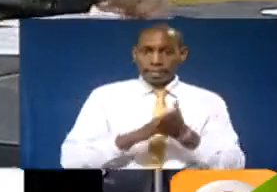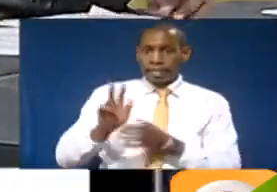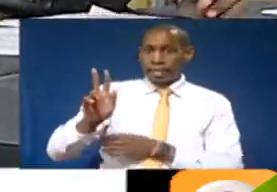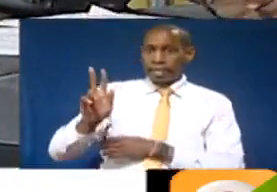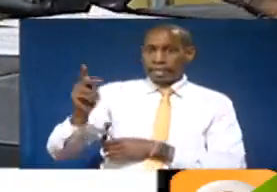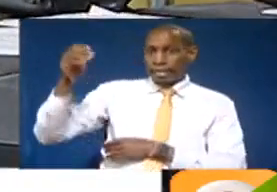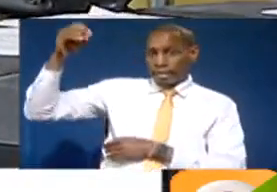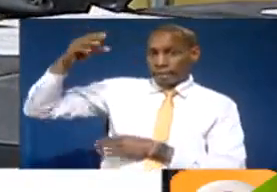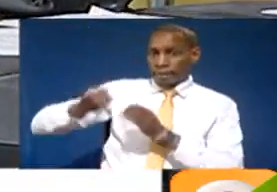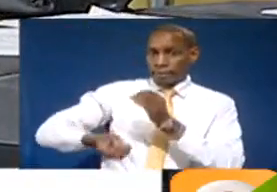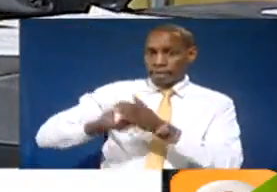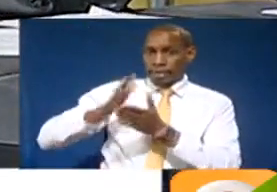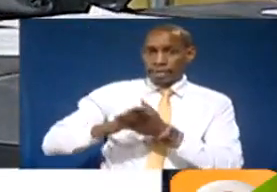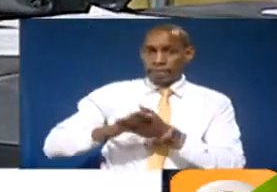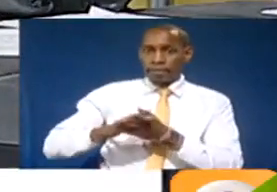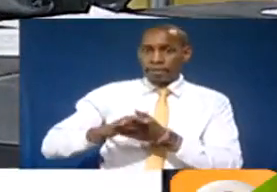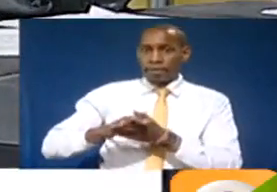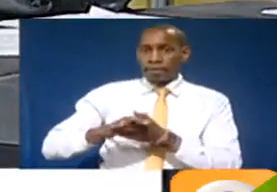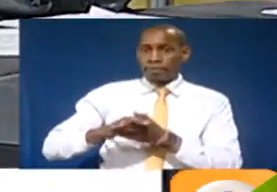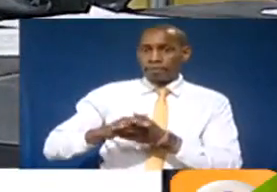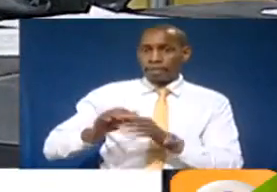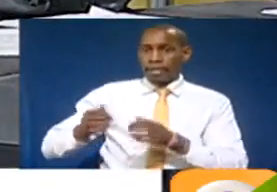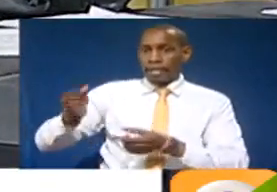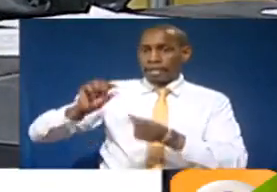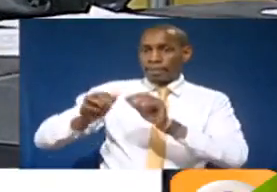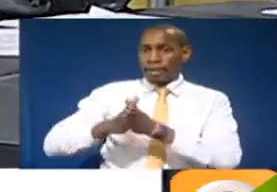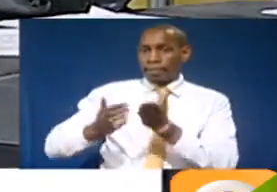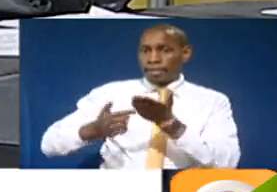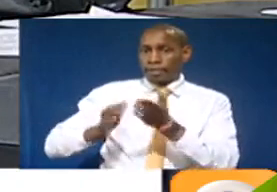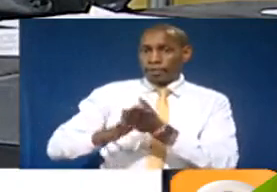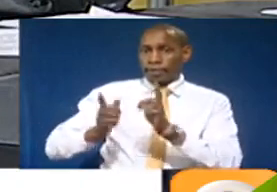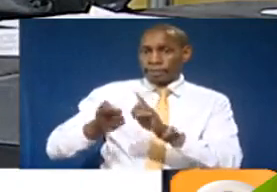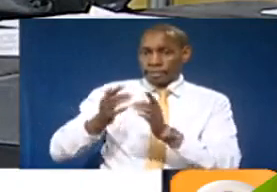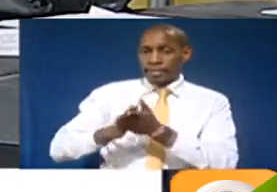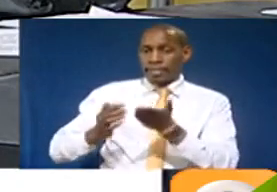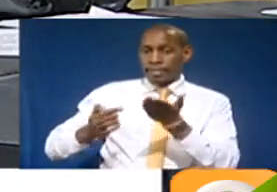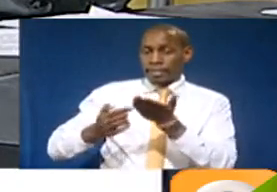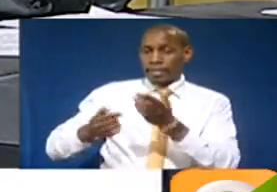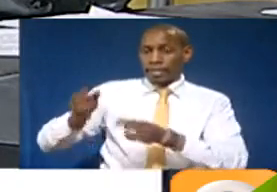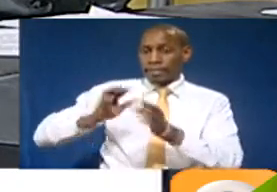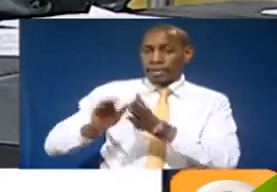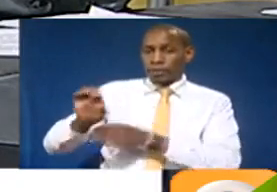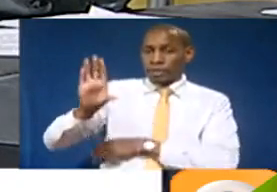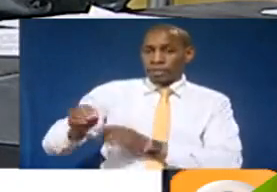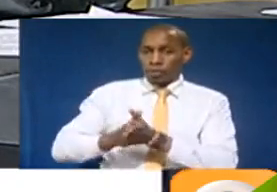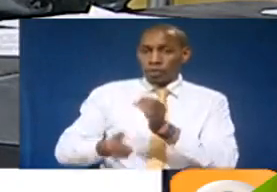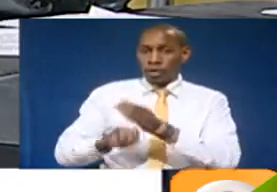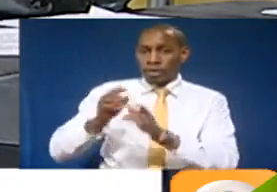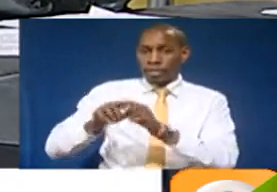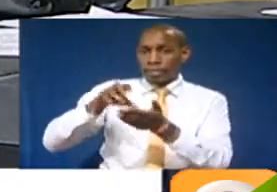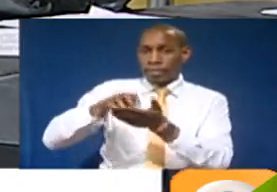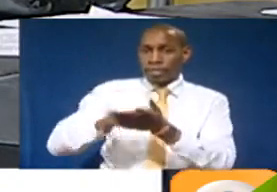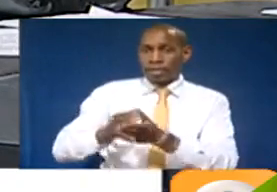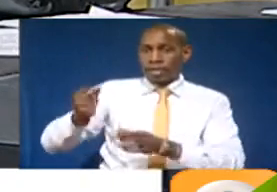So Kenya Power has launched a live line laboratory, making it the first utility in East and Central Africa to establish such a facility. So